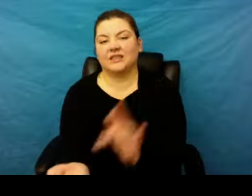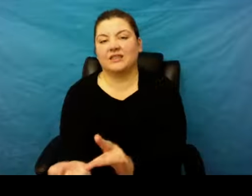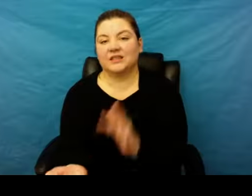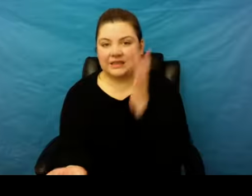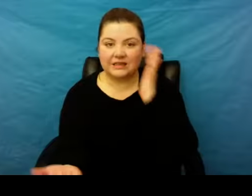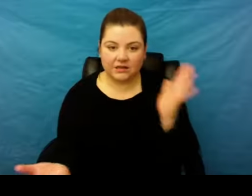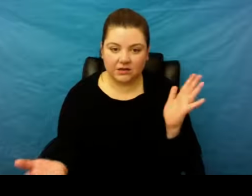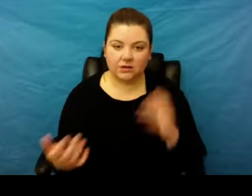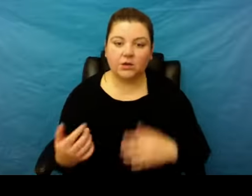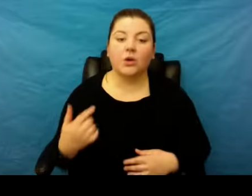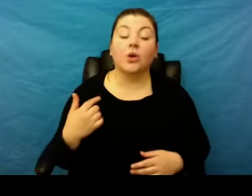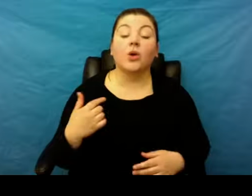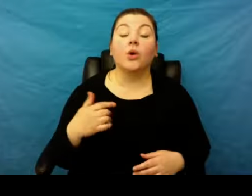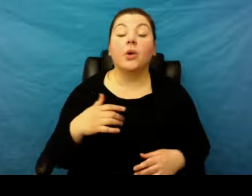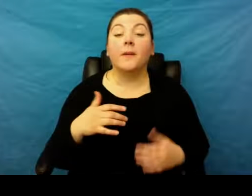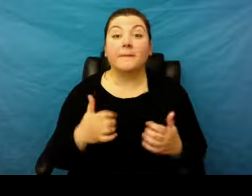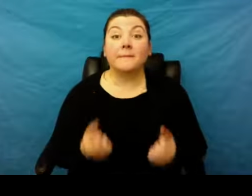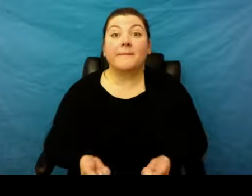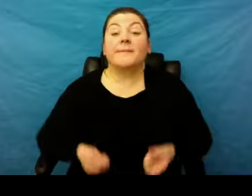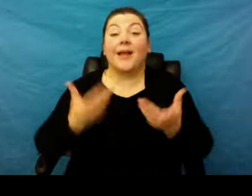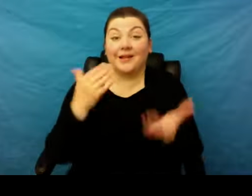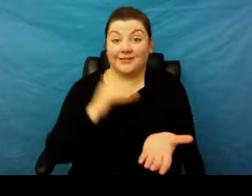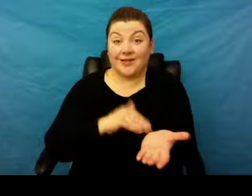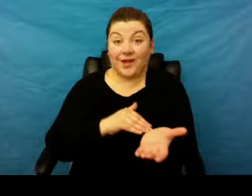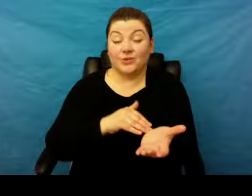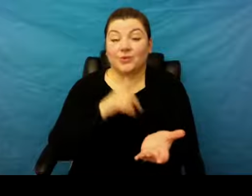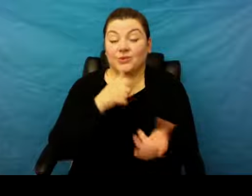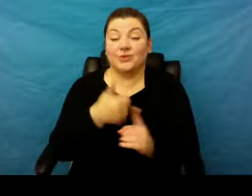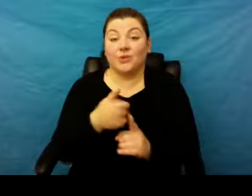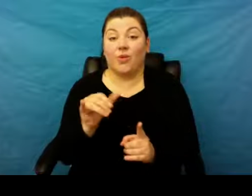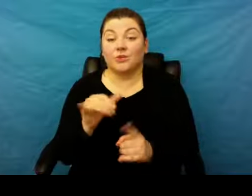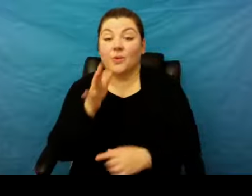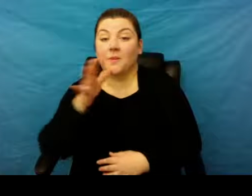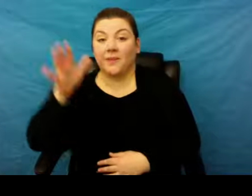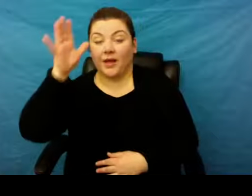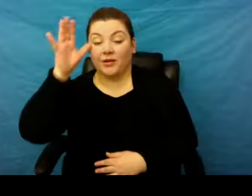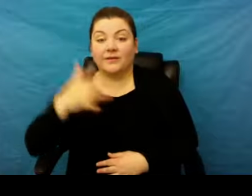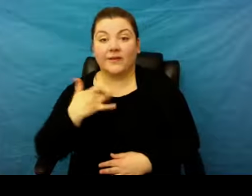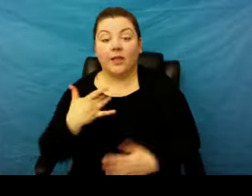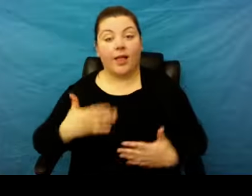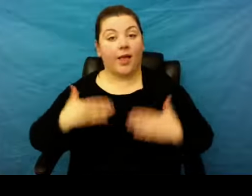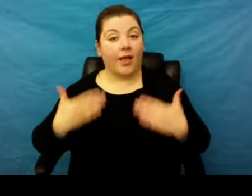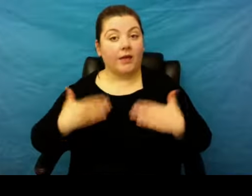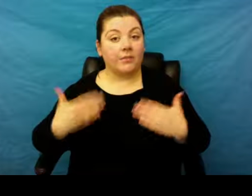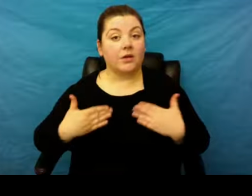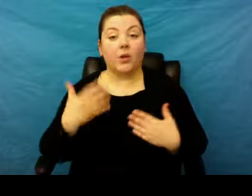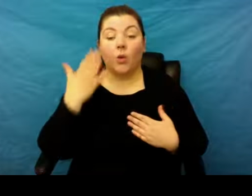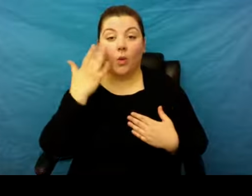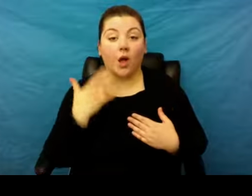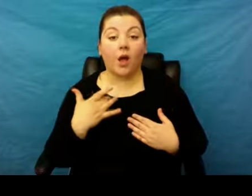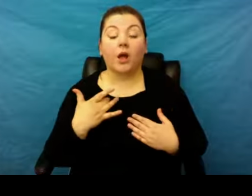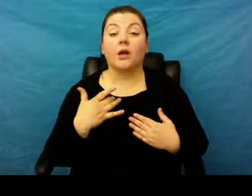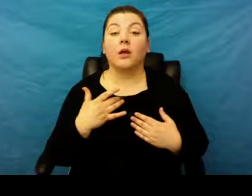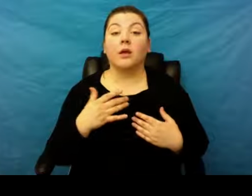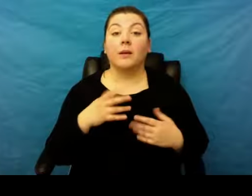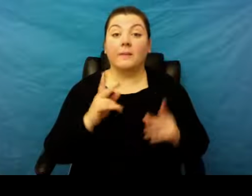parents in this world, very happy right now is there's almost no COVID disease in the population from age 0